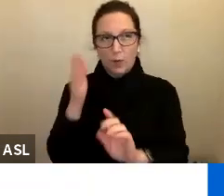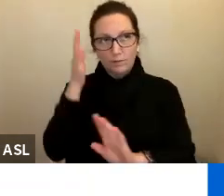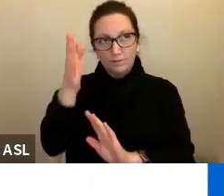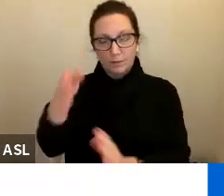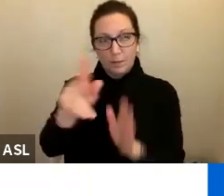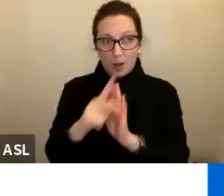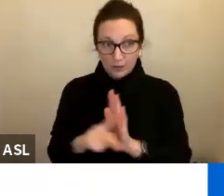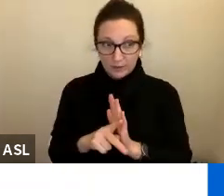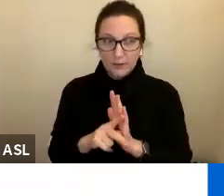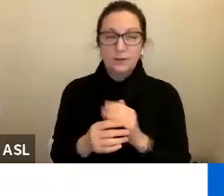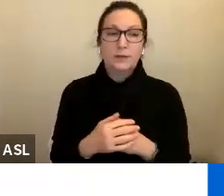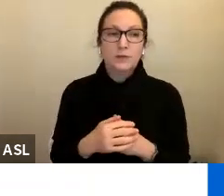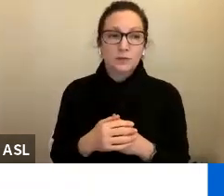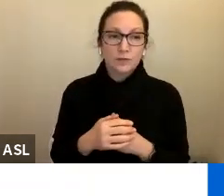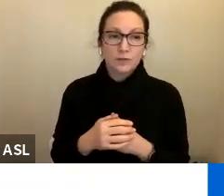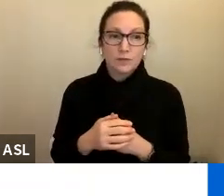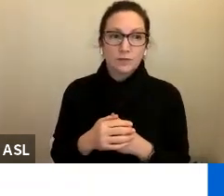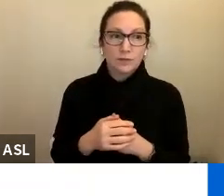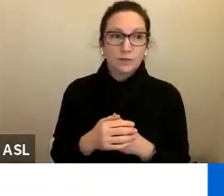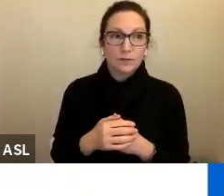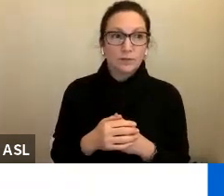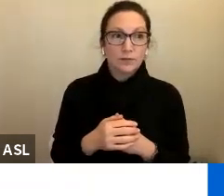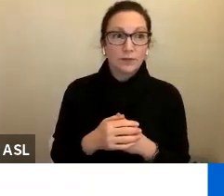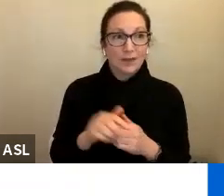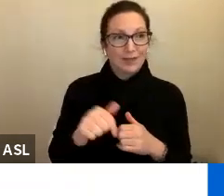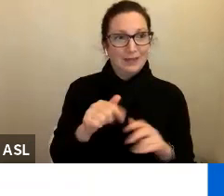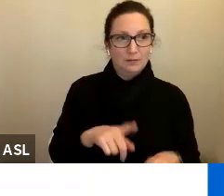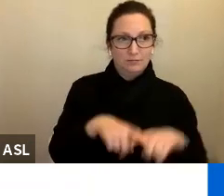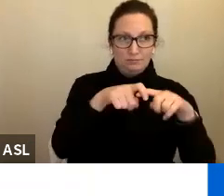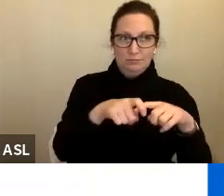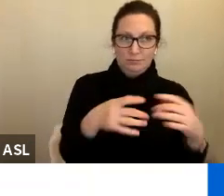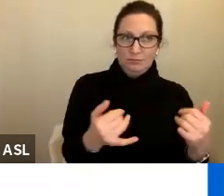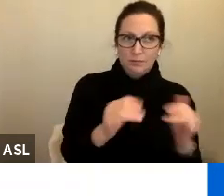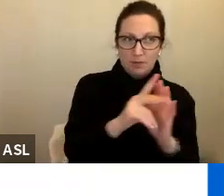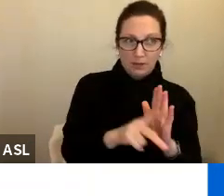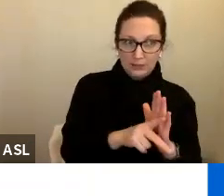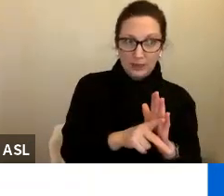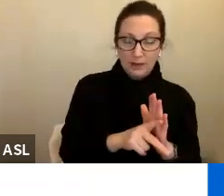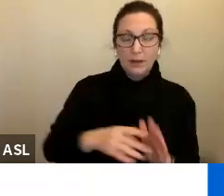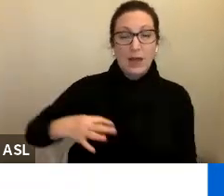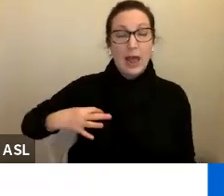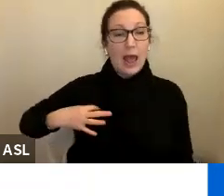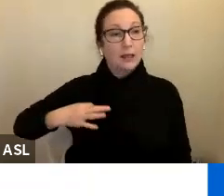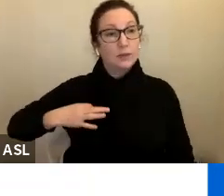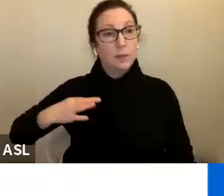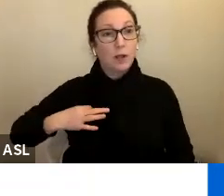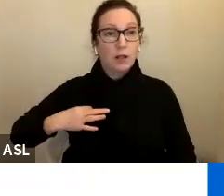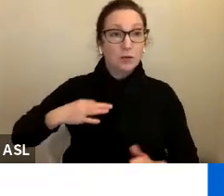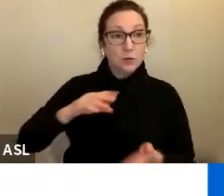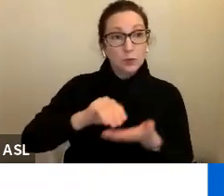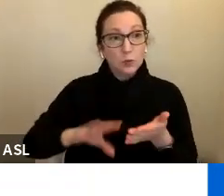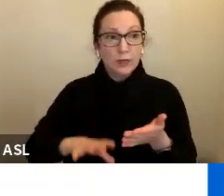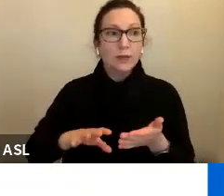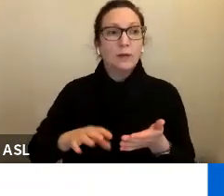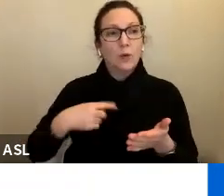This is, again, a suspension, and as we look at eligibility, it is in keeping with the existing policy and